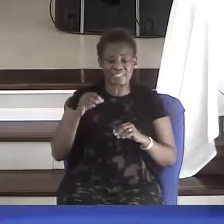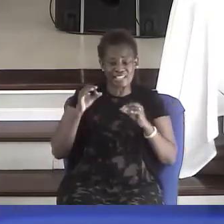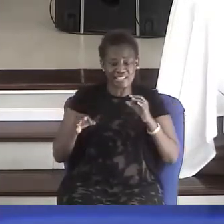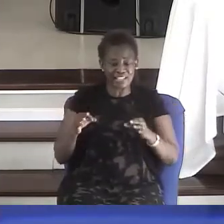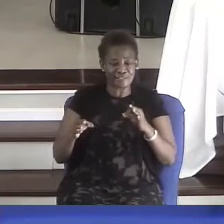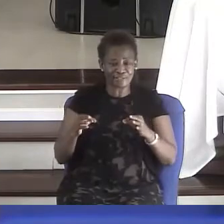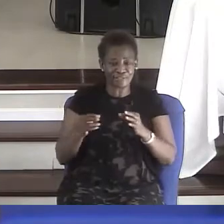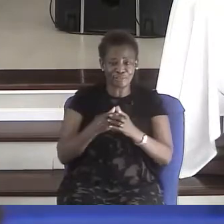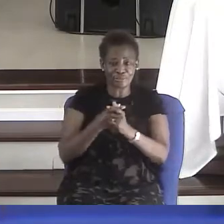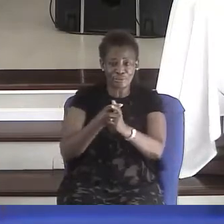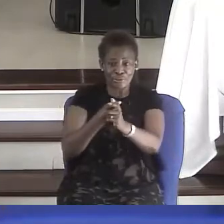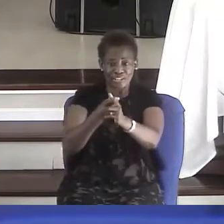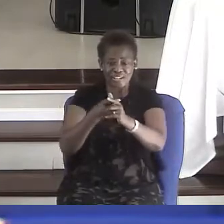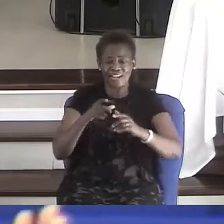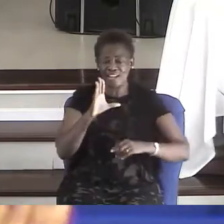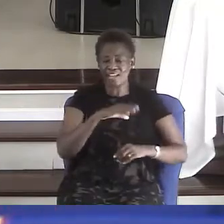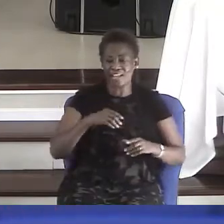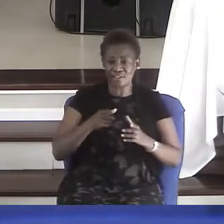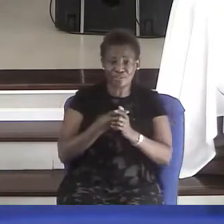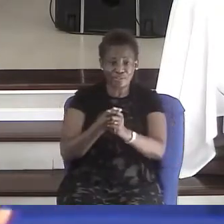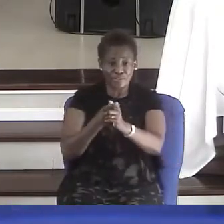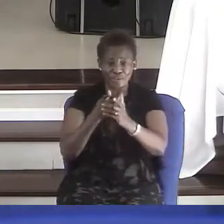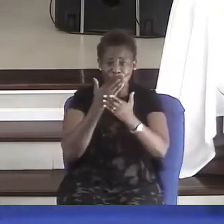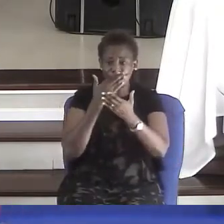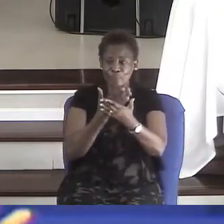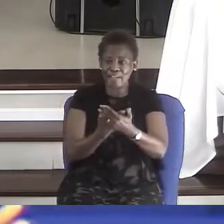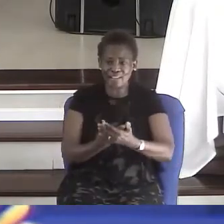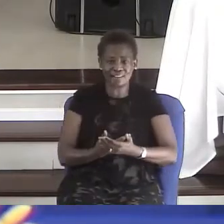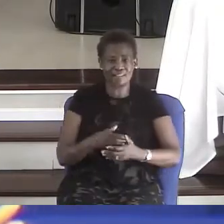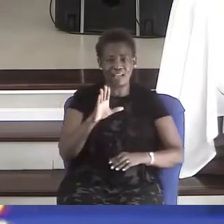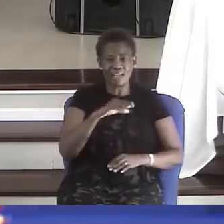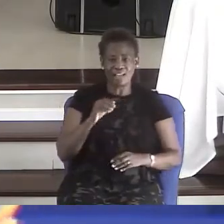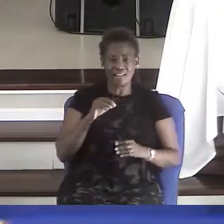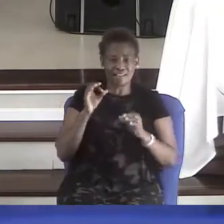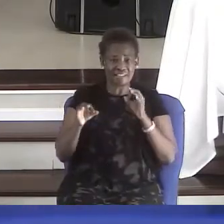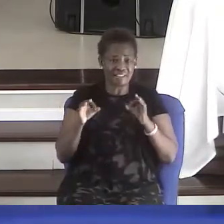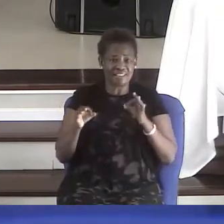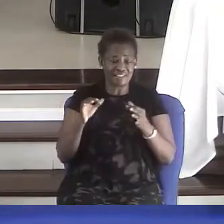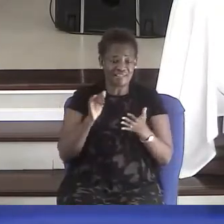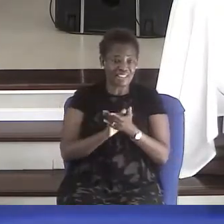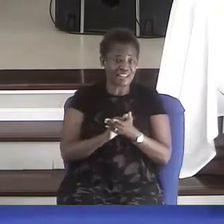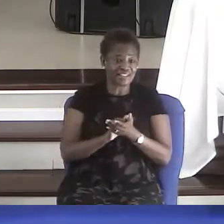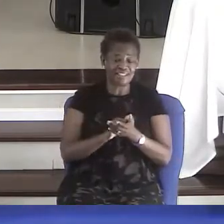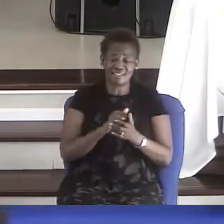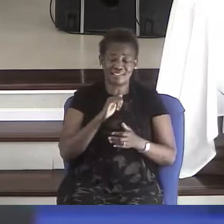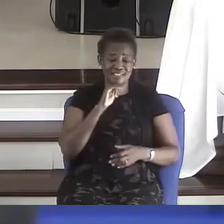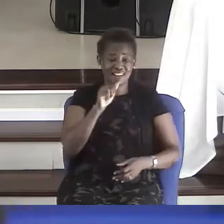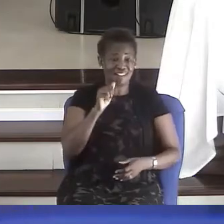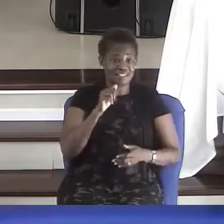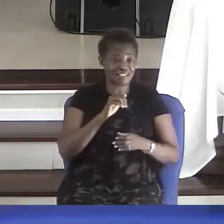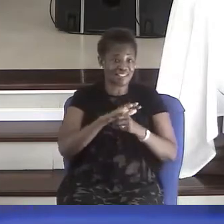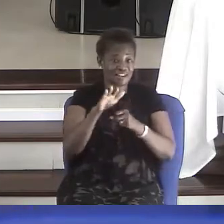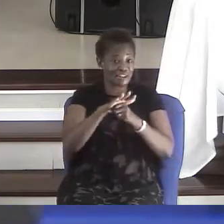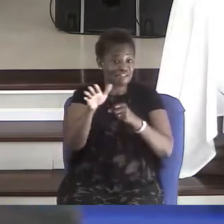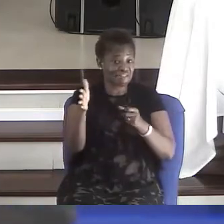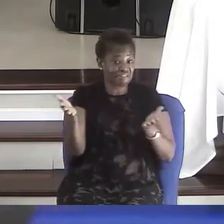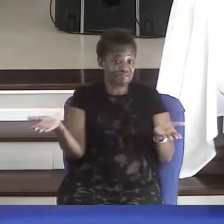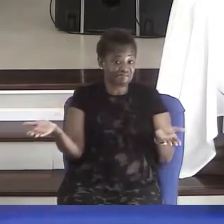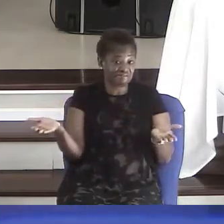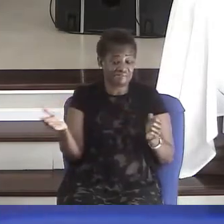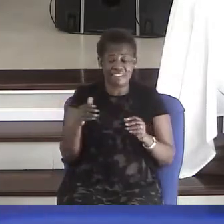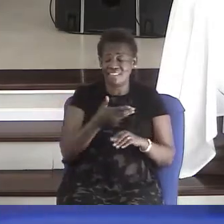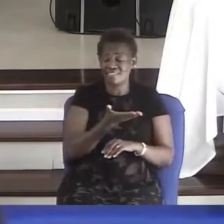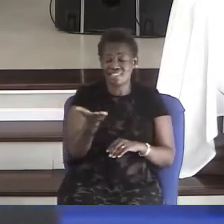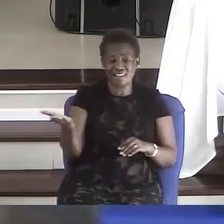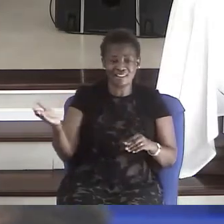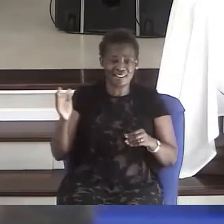well, and as if that is not enough, there is something in store for